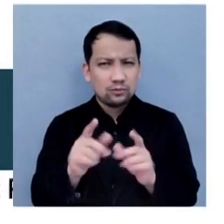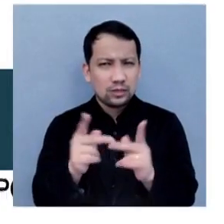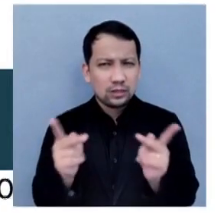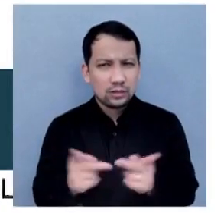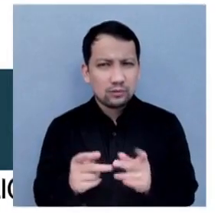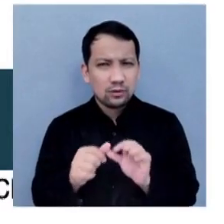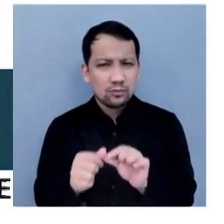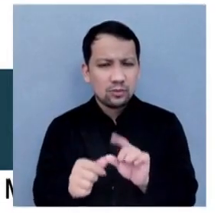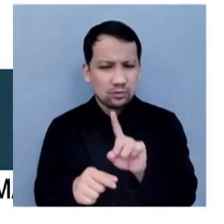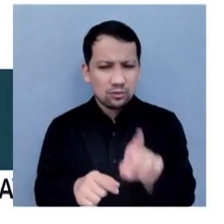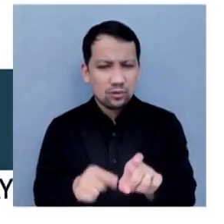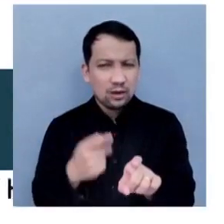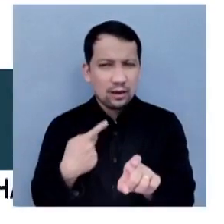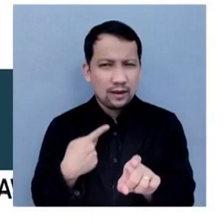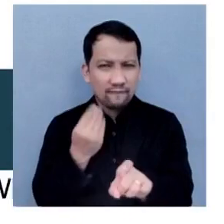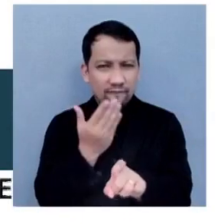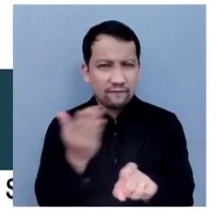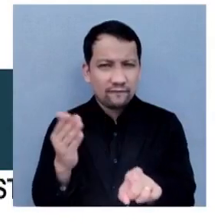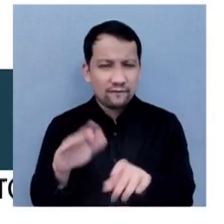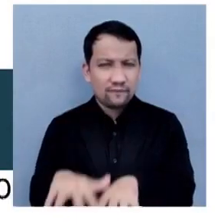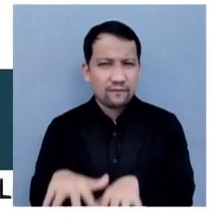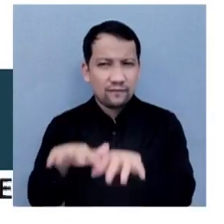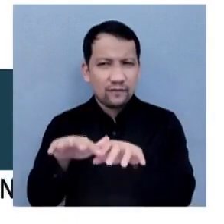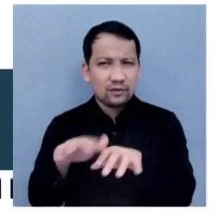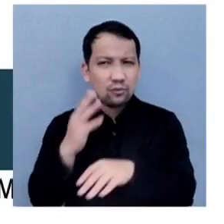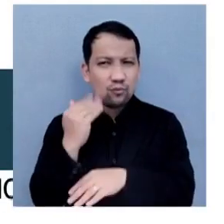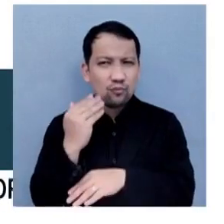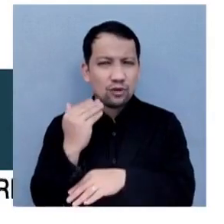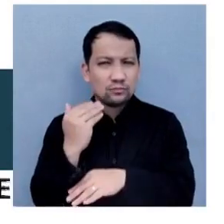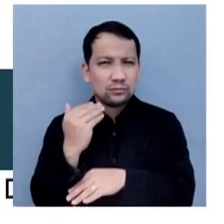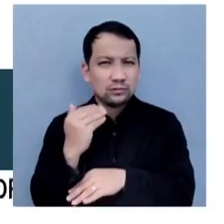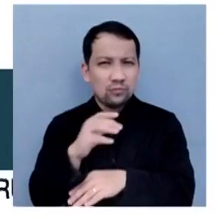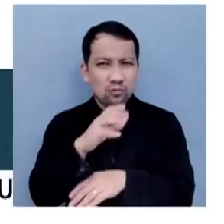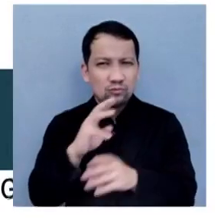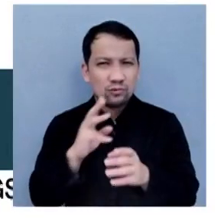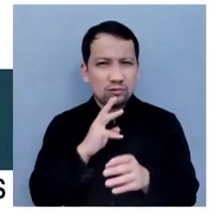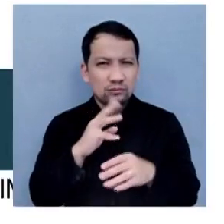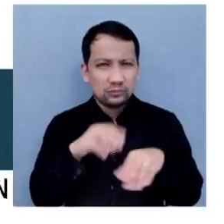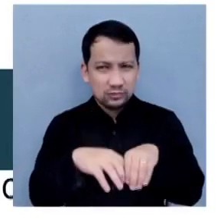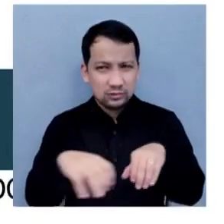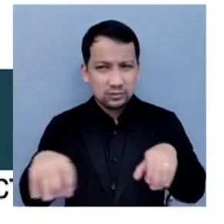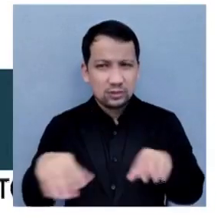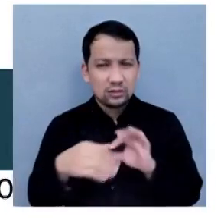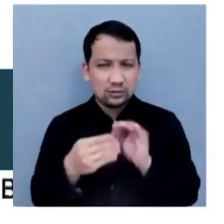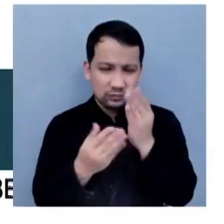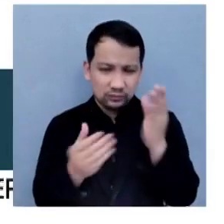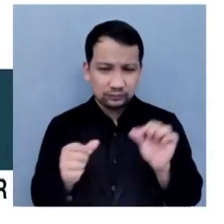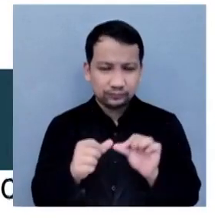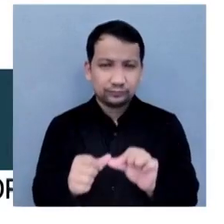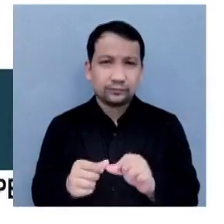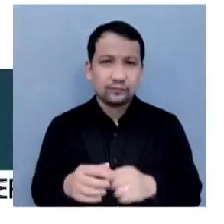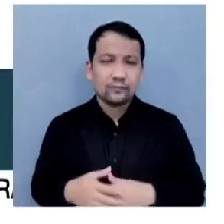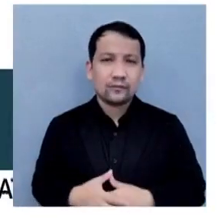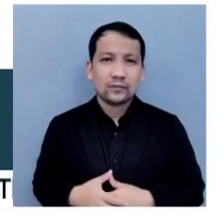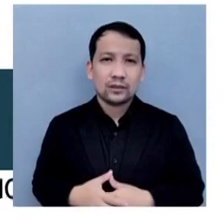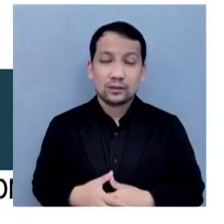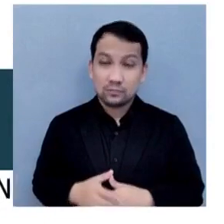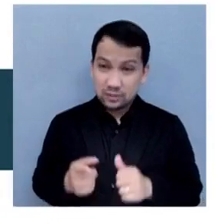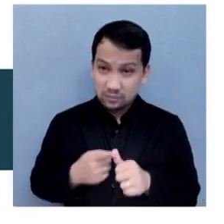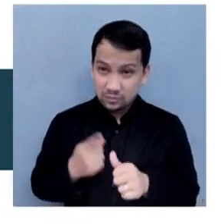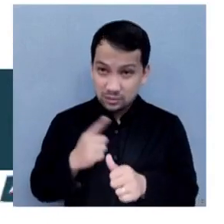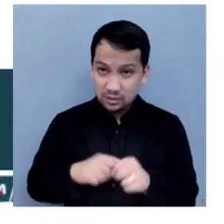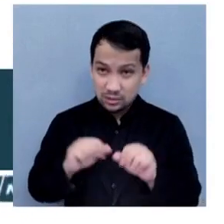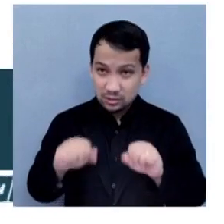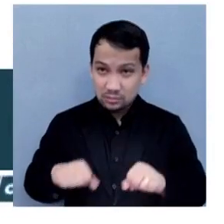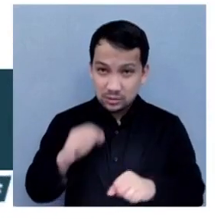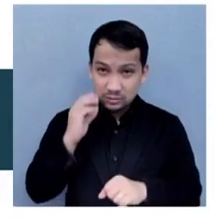you mentioned that there was flooding because of an irrigation canal that overflowed. This area that you mentioned, is this the first time that they've